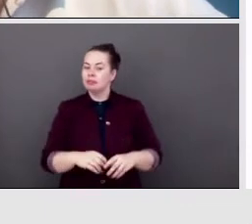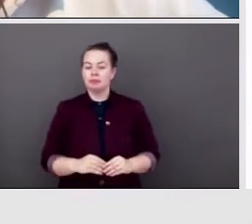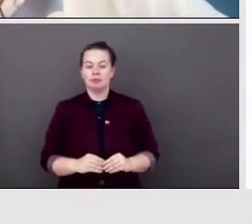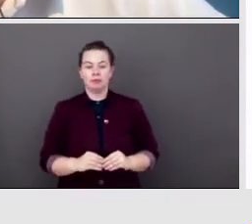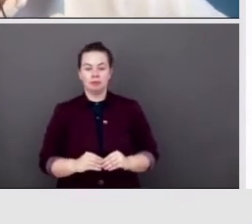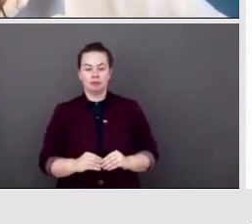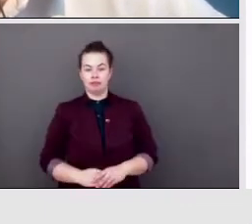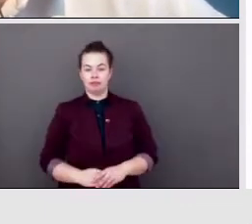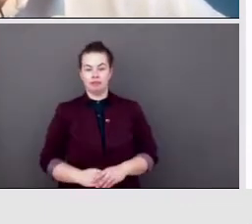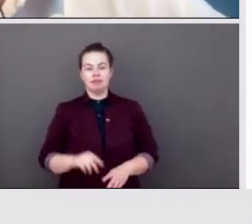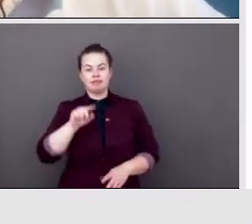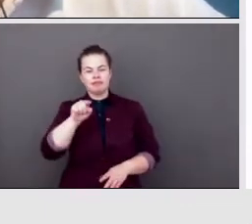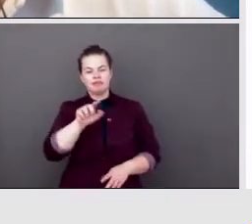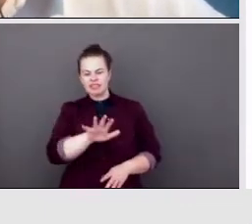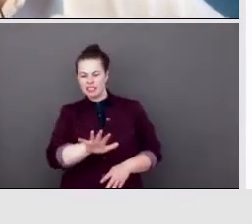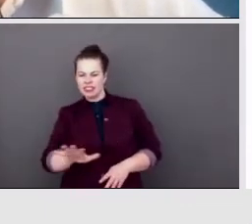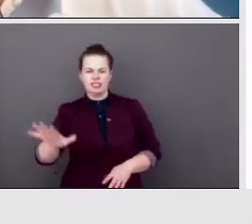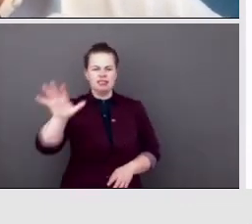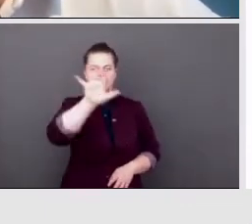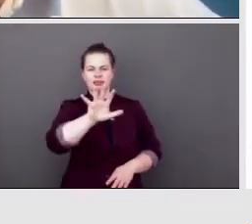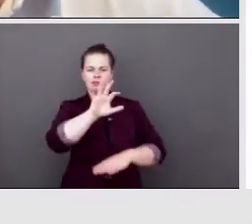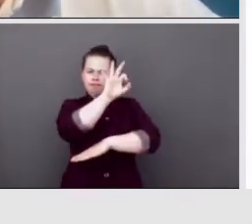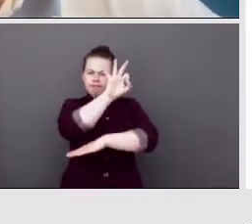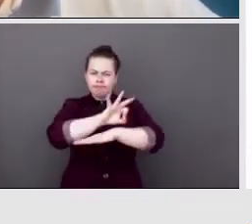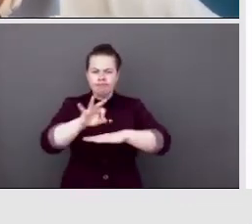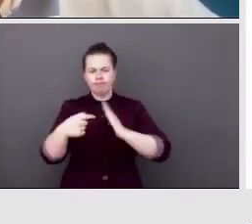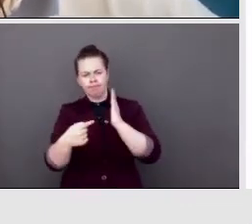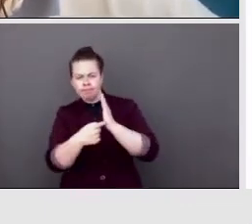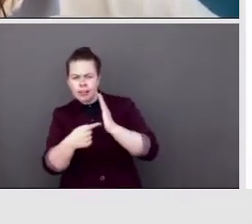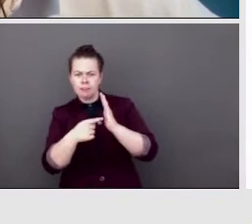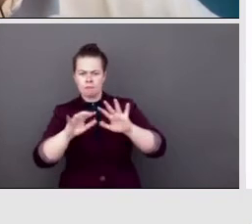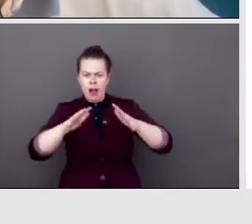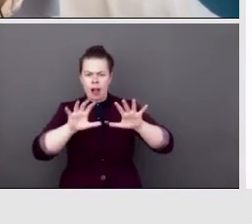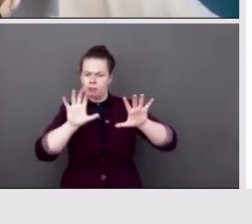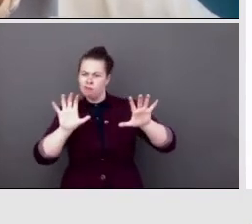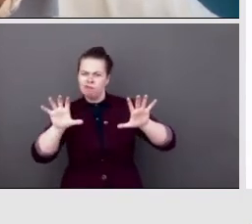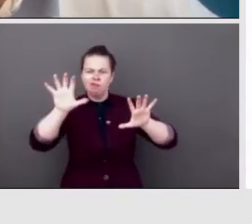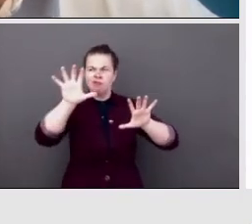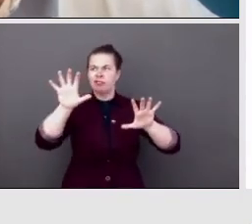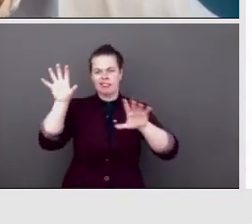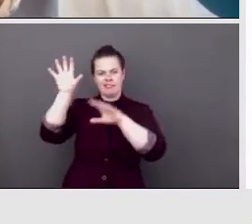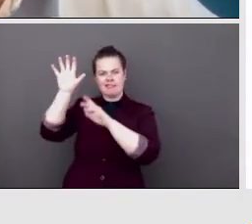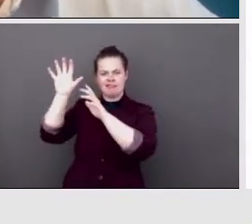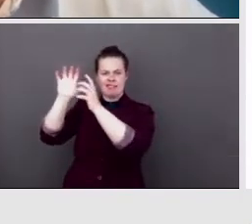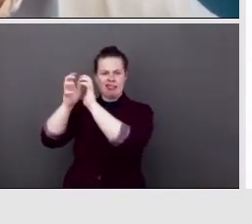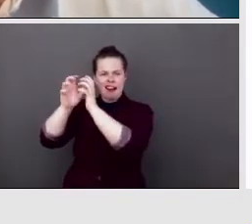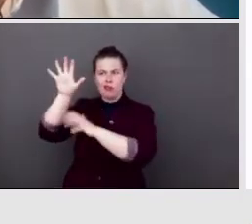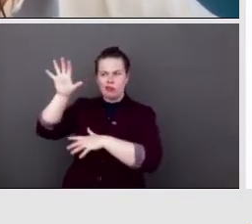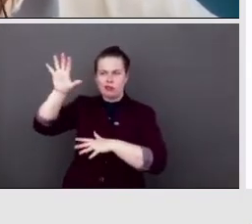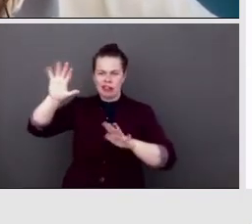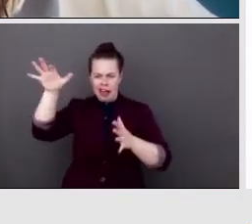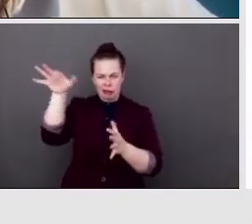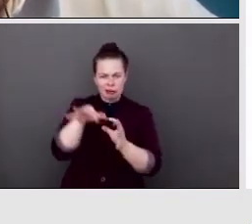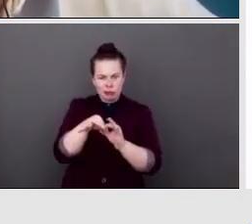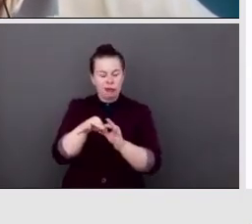this architecture is based on and trying to reuse what is happening across Europe concerning interoperability and standards.